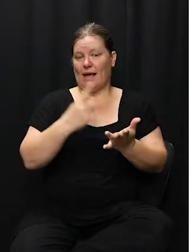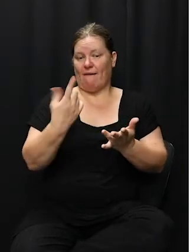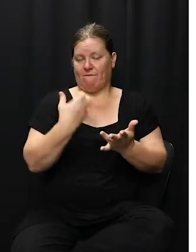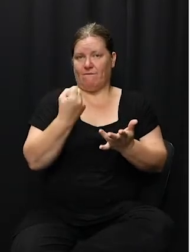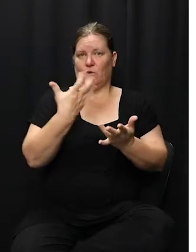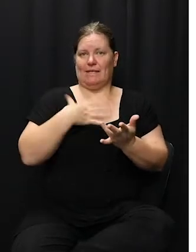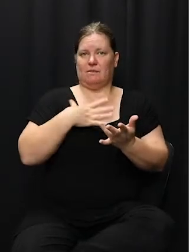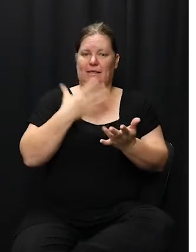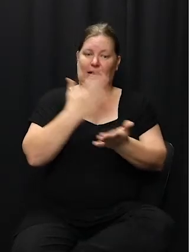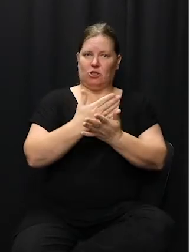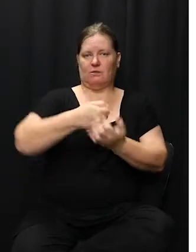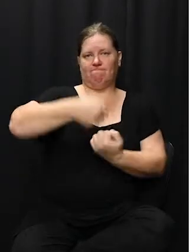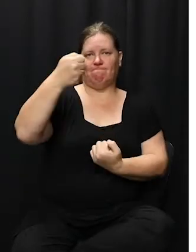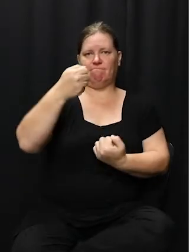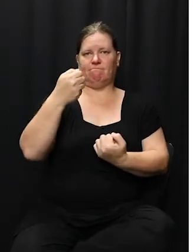to use it.